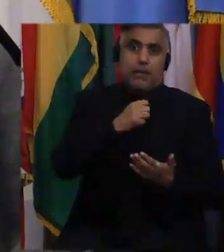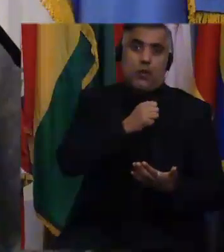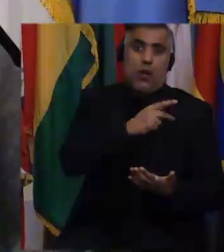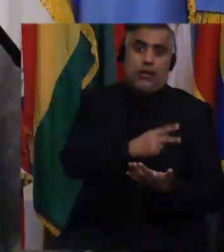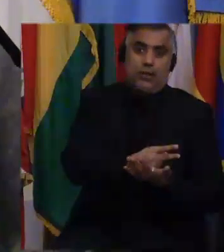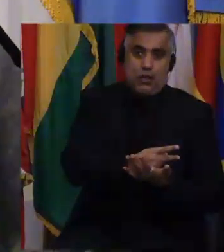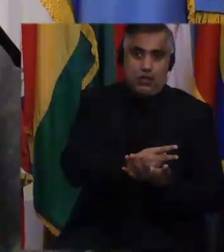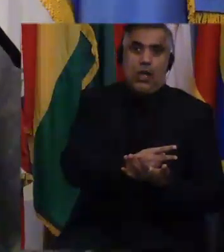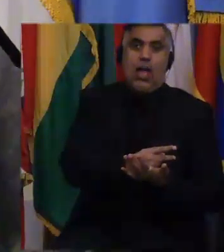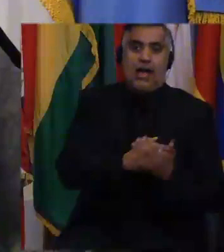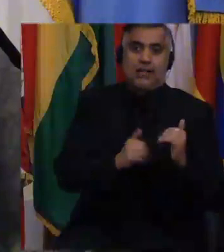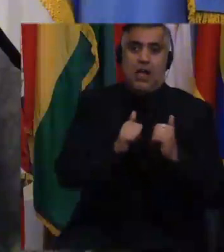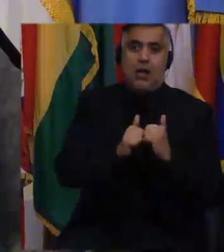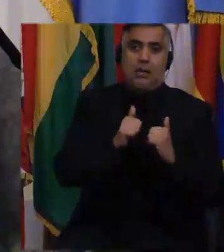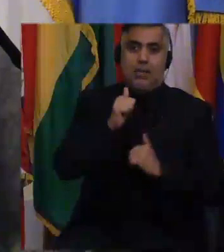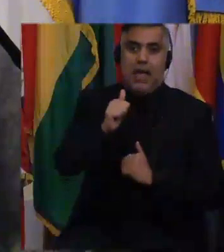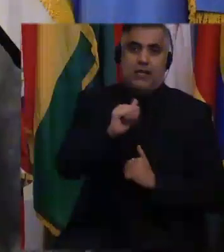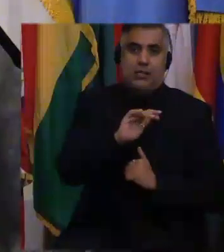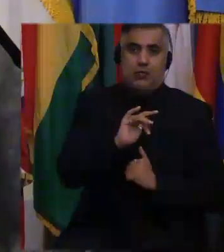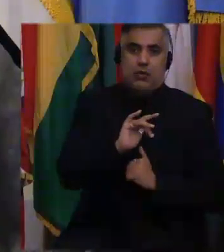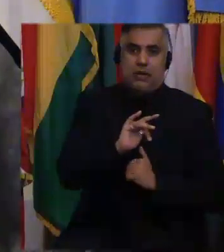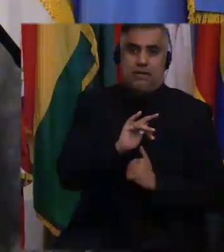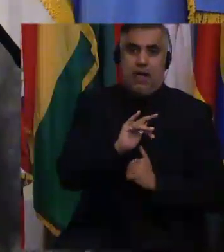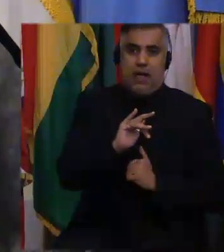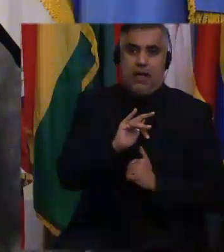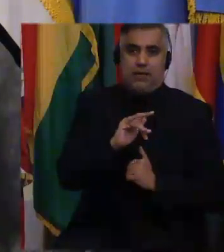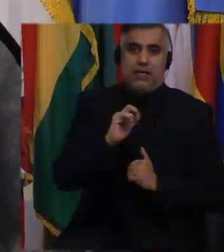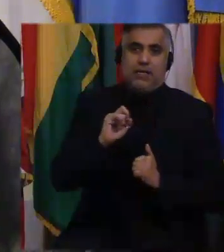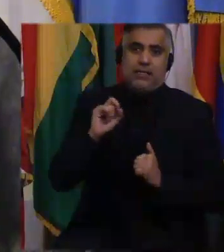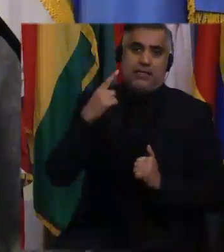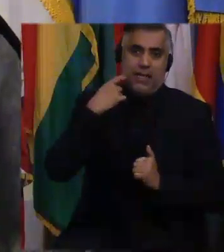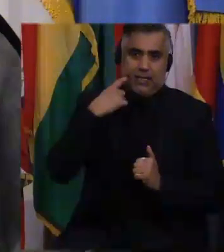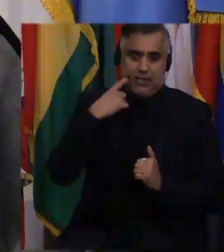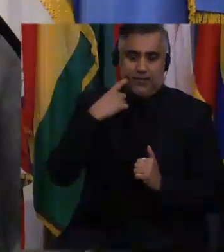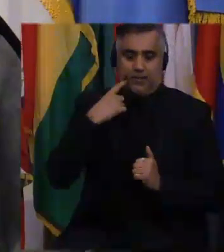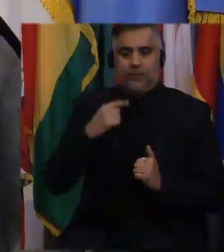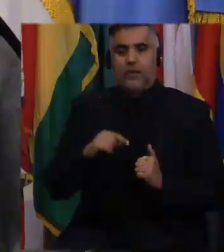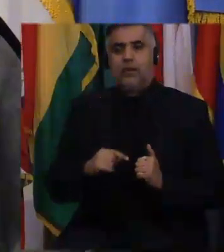convention has now reached past 25 states.